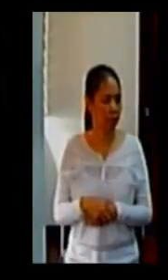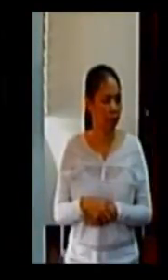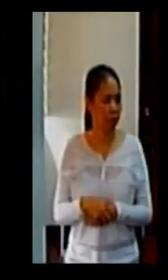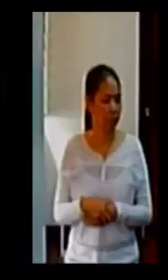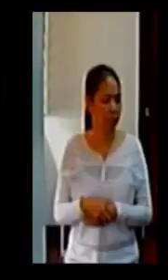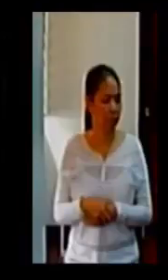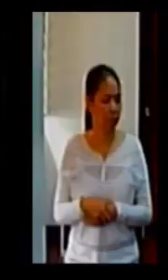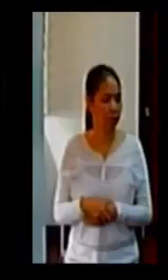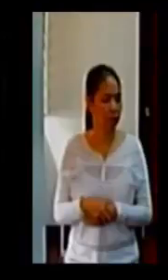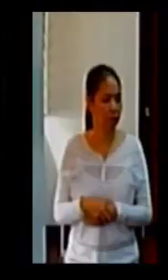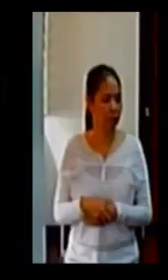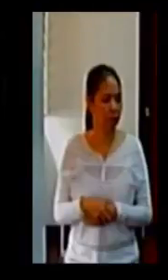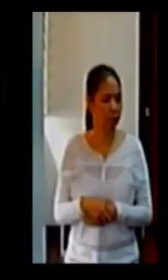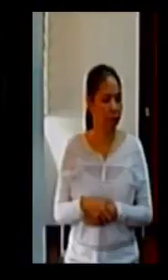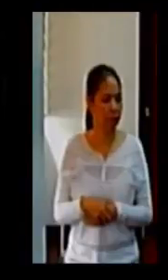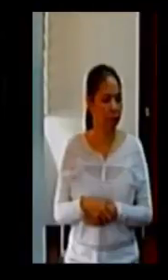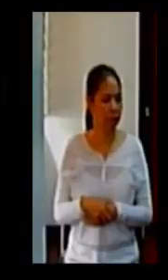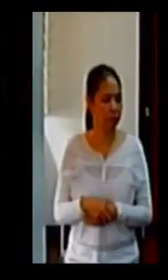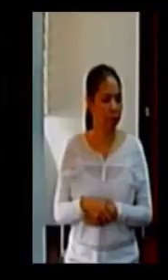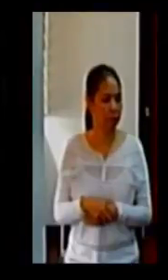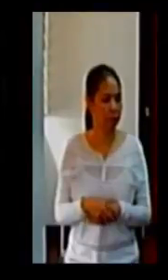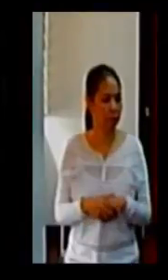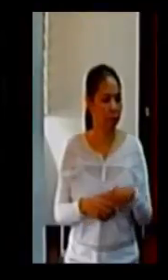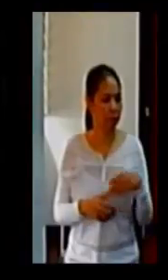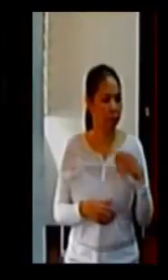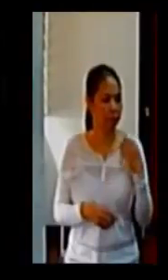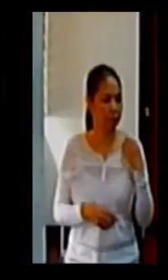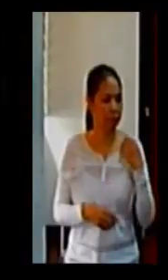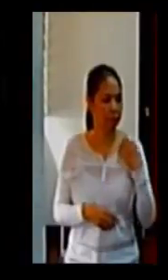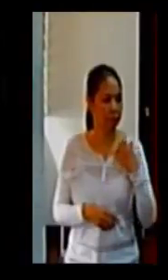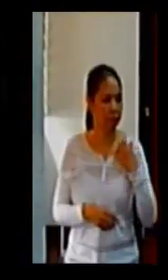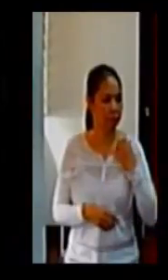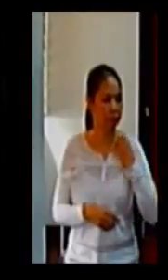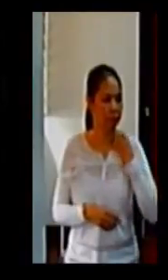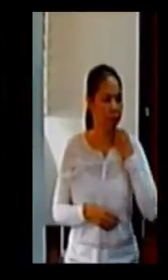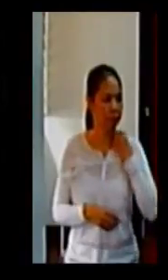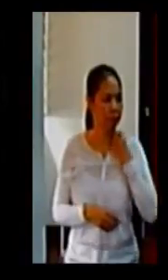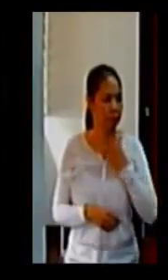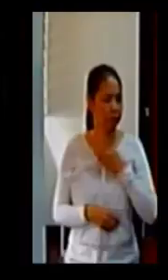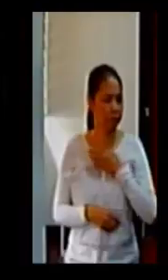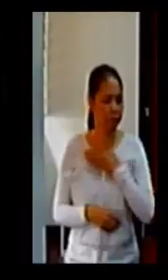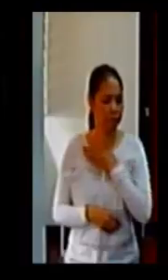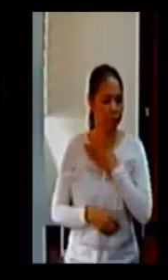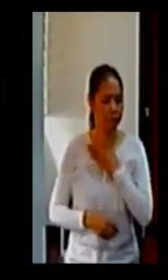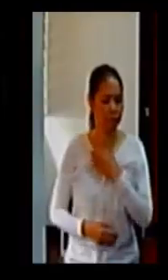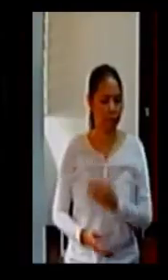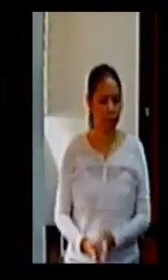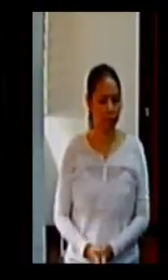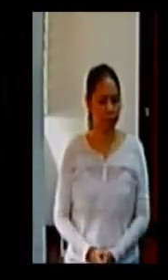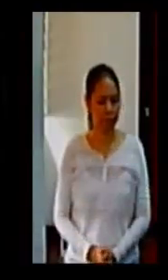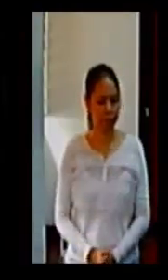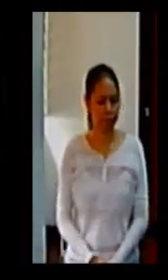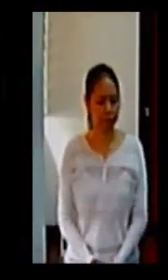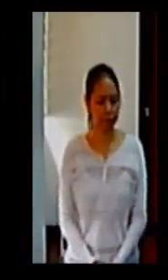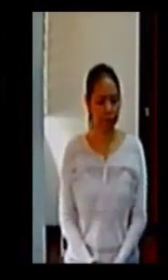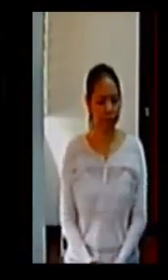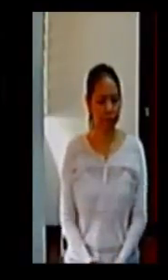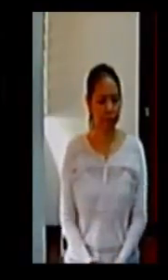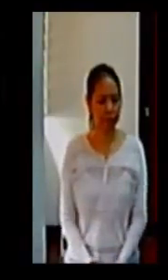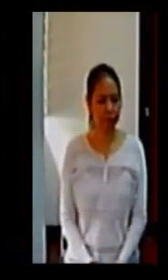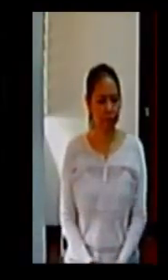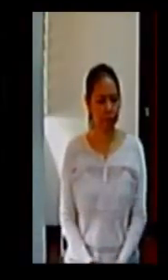Naatia wati injari tempaki nan akuari ya yumi ha pati ha untuk pemen je penacak mi ya cak